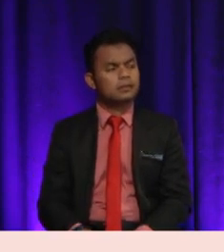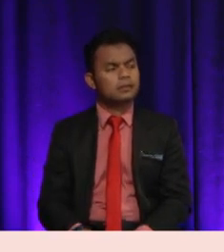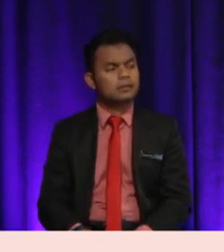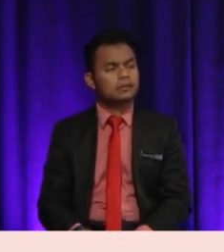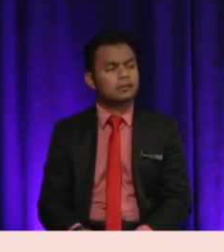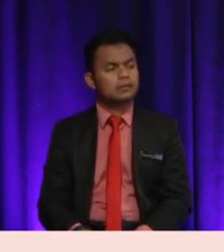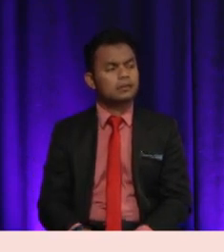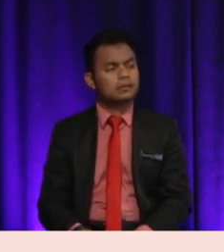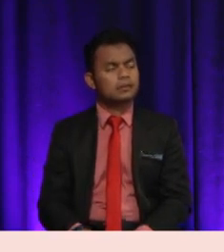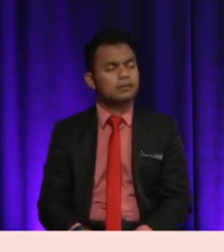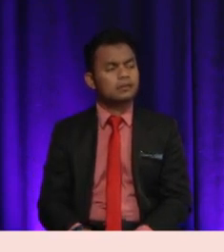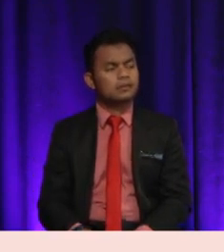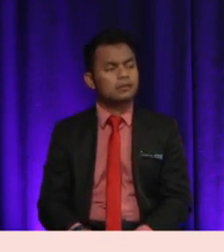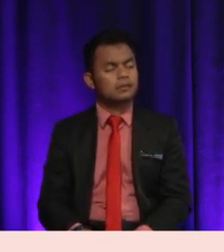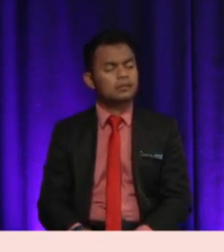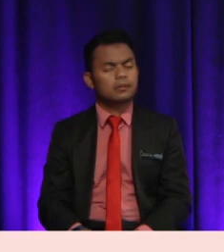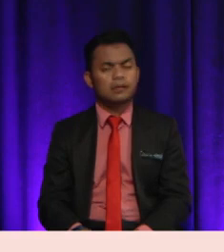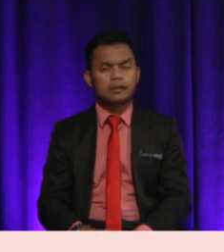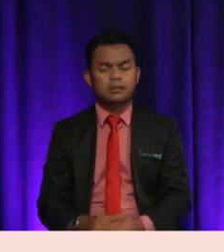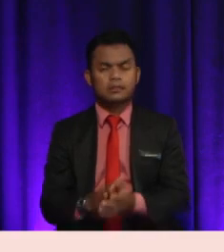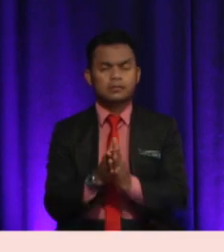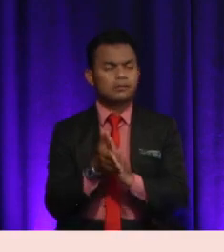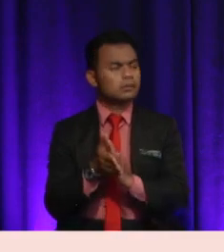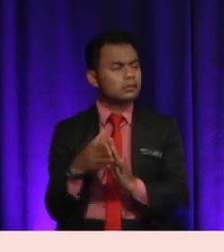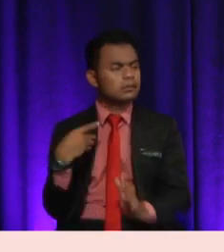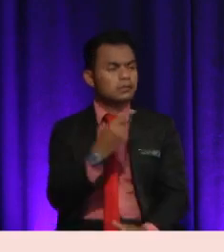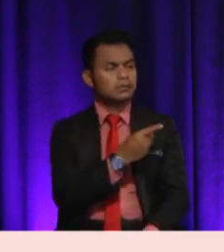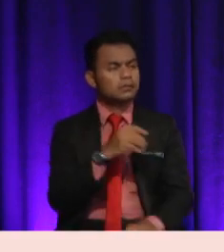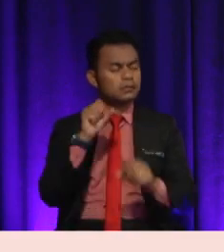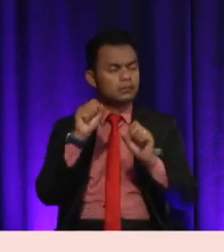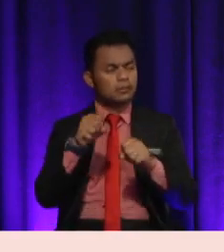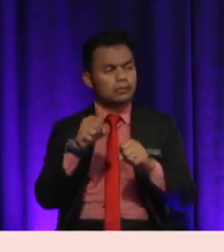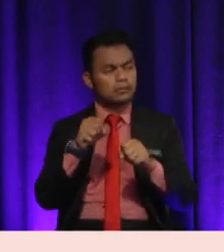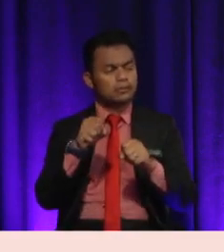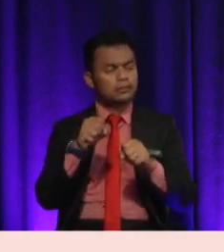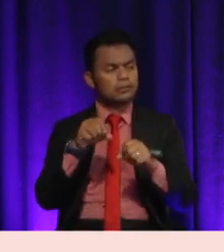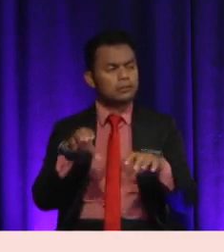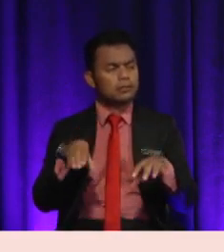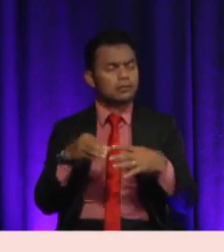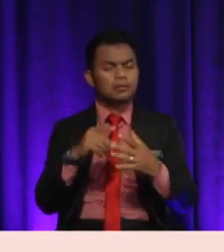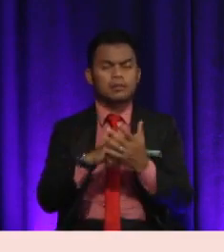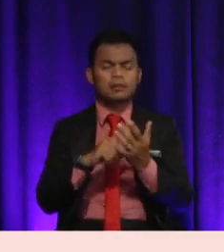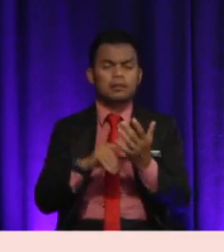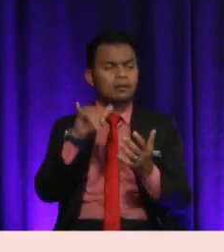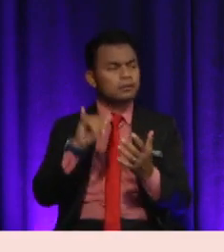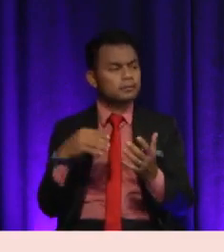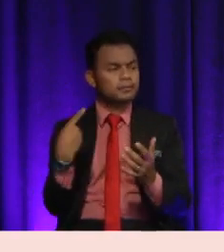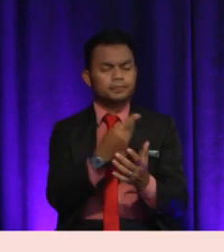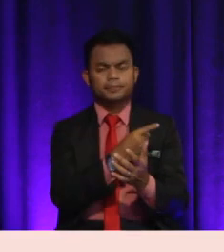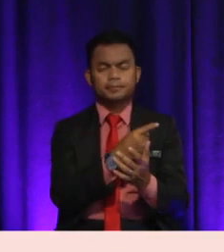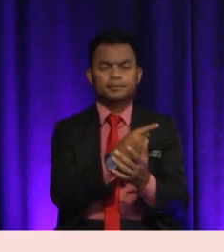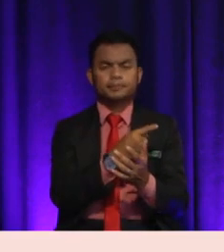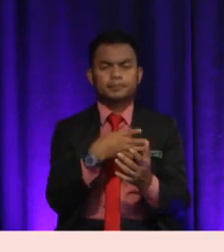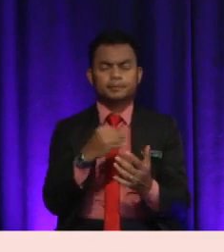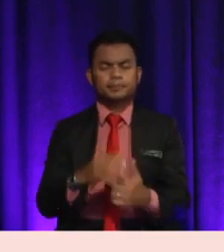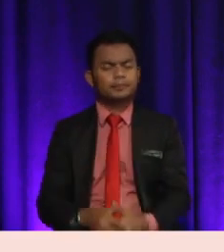Company, which had made the Winchester family very wealthy. After the deaths of her child and husband, Sarah fell into a deep depression and